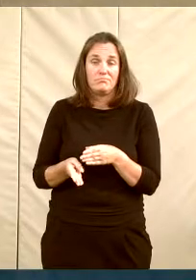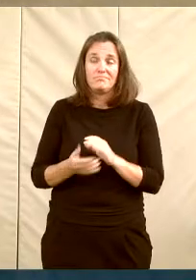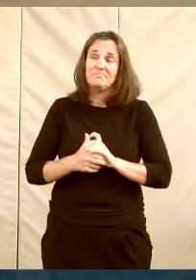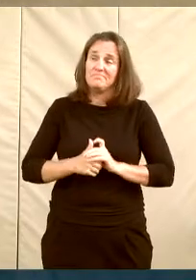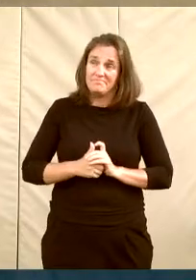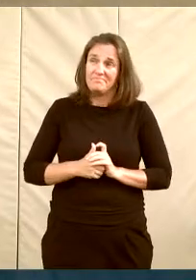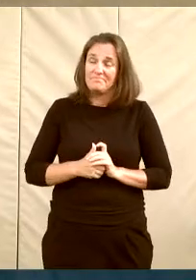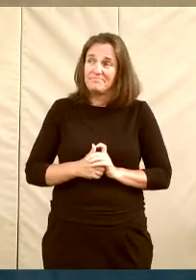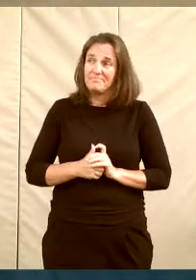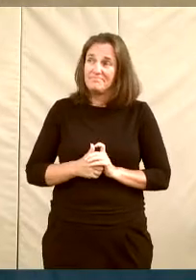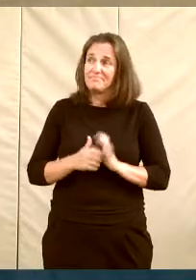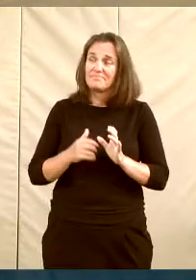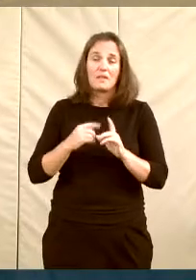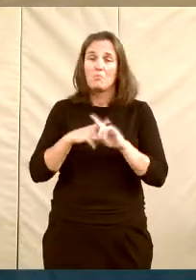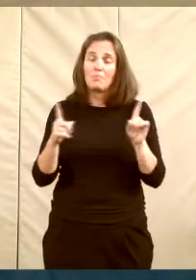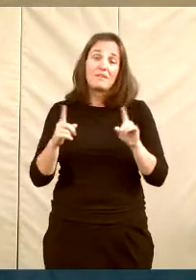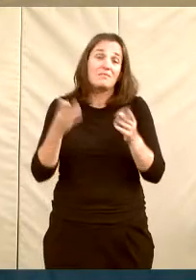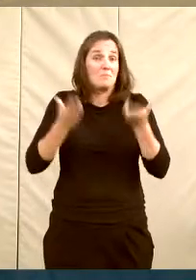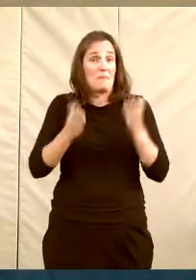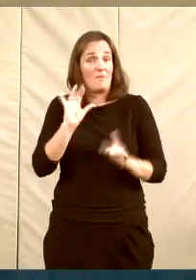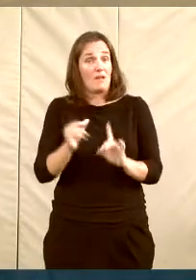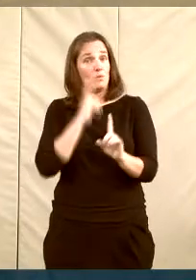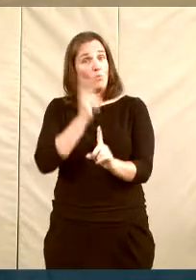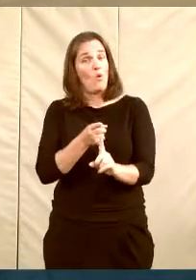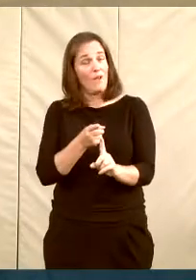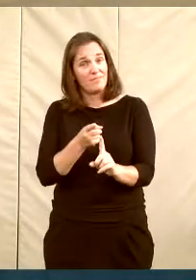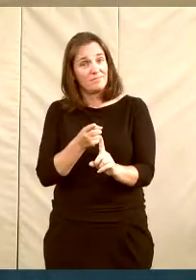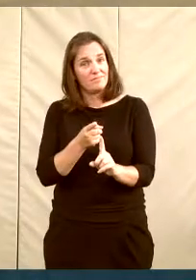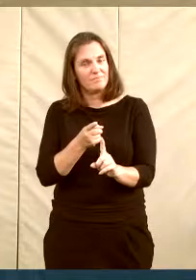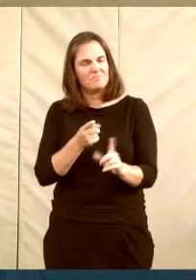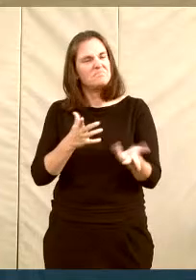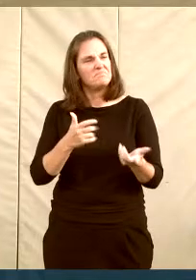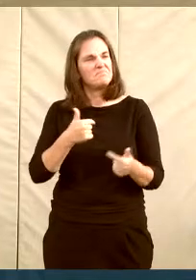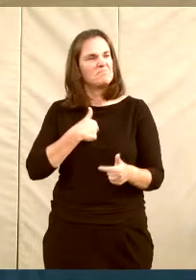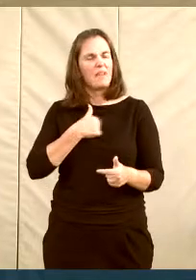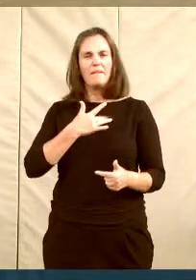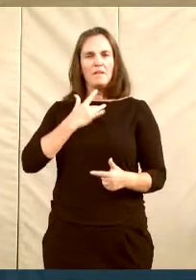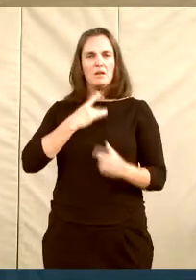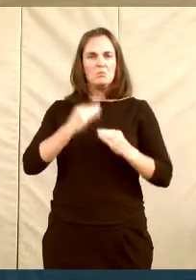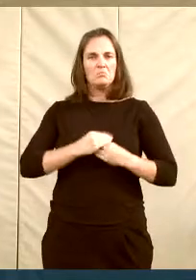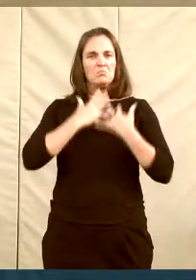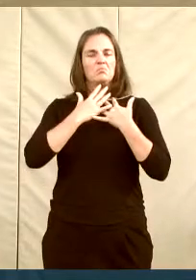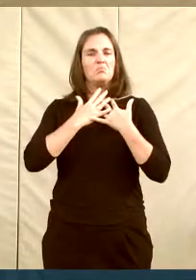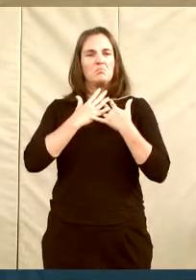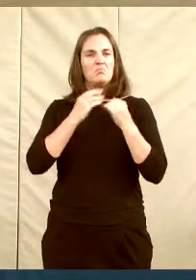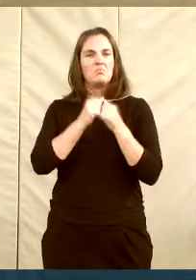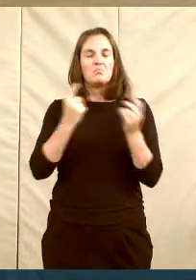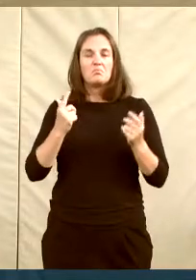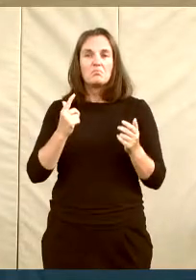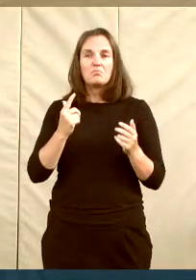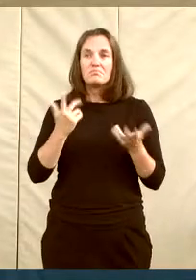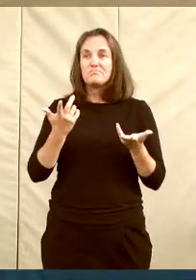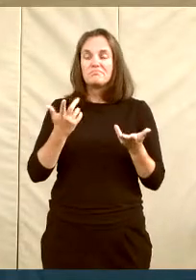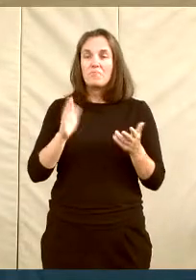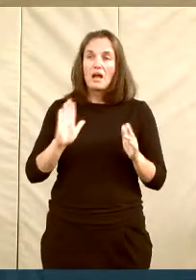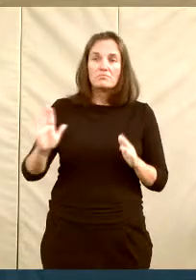However, maybe that's the point. I was inspired by the ability of words,